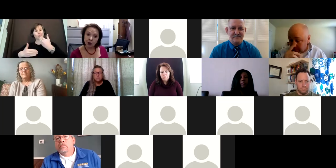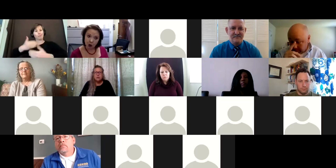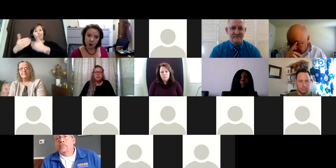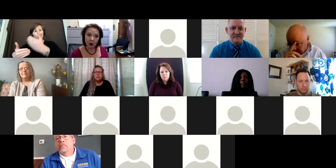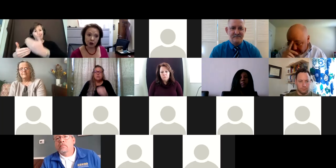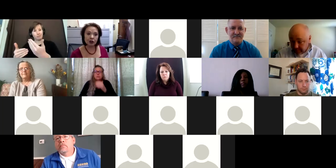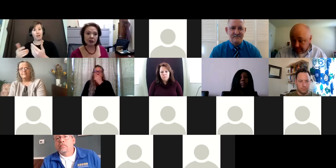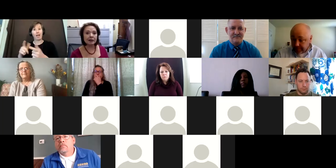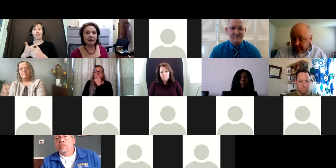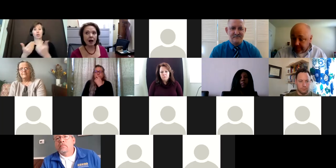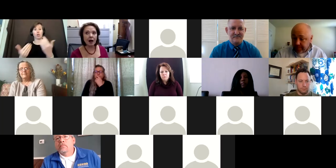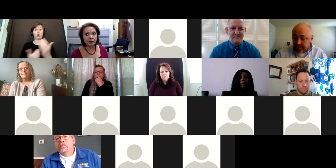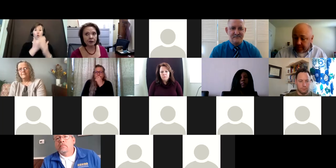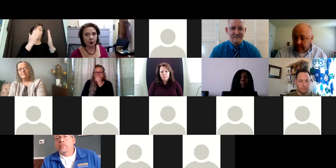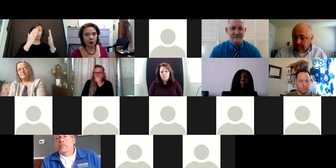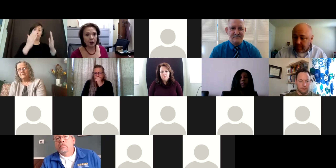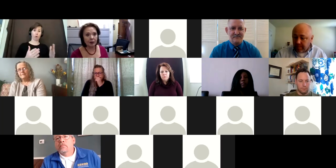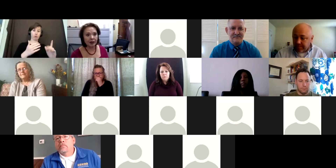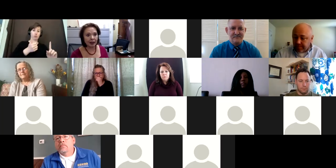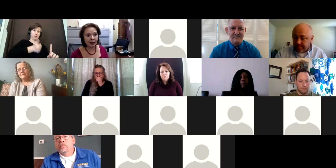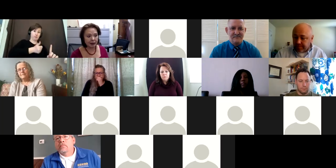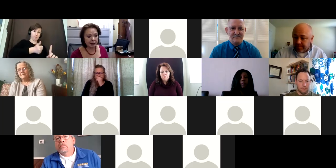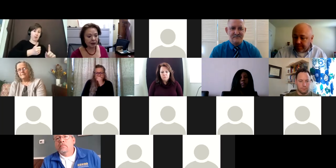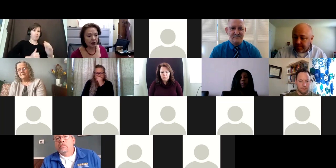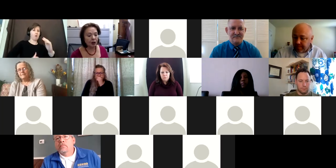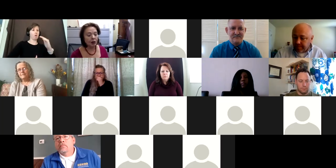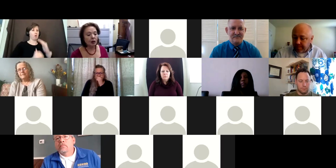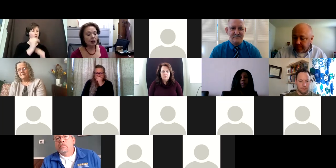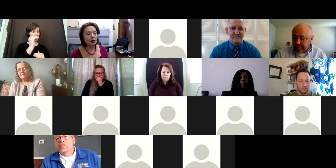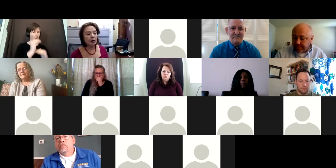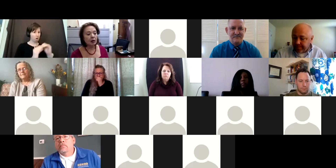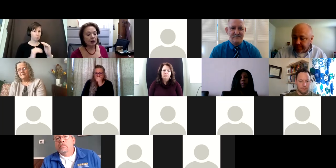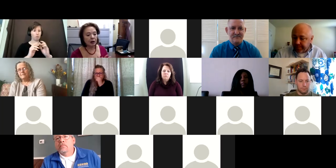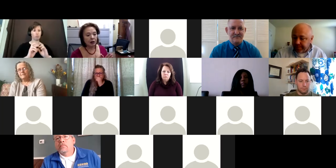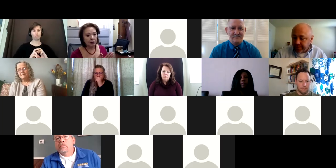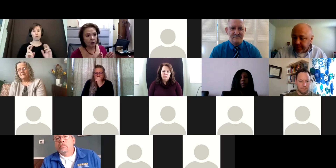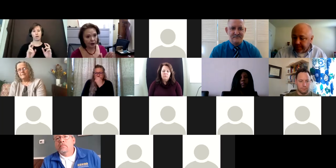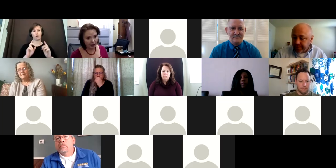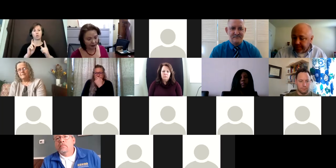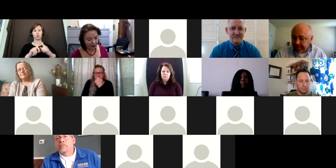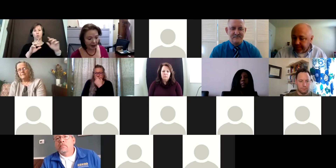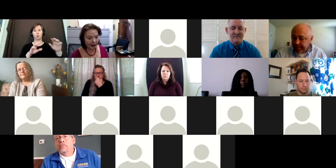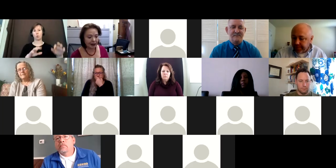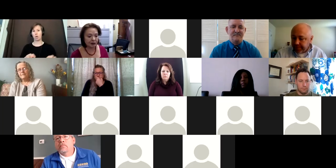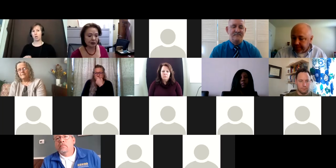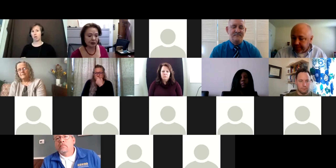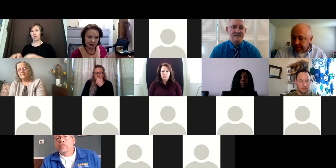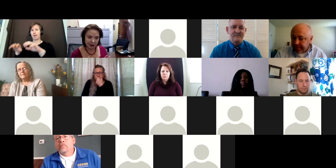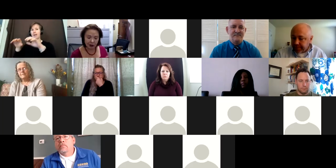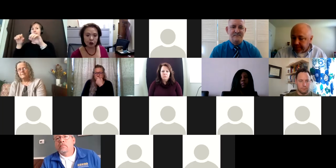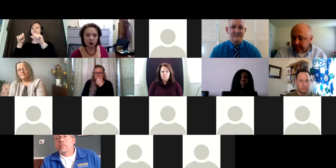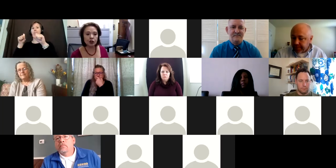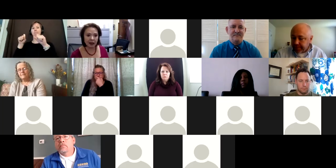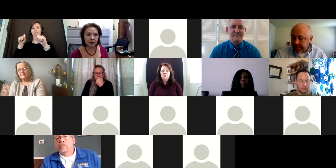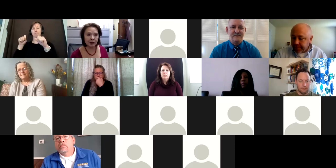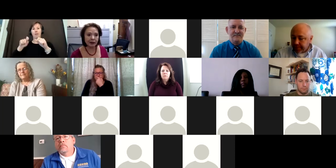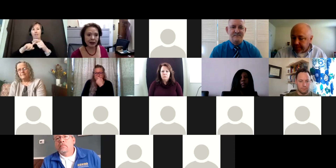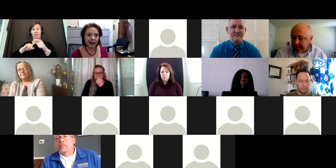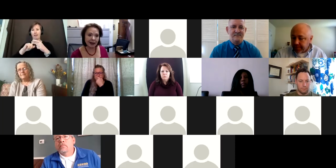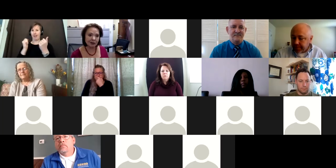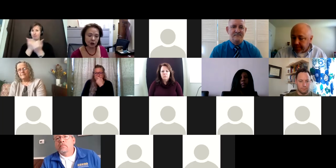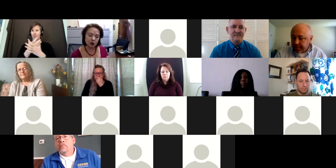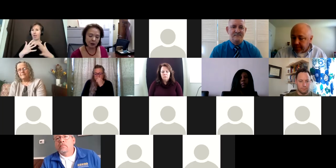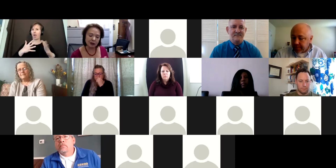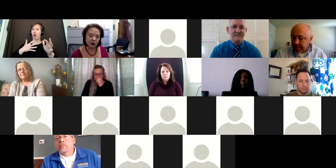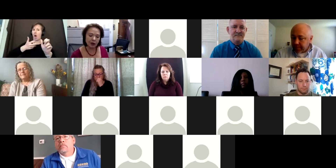and a new person is comfortable coming in where everything is in good shape